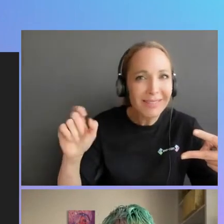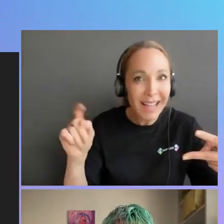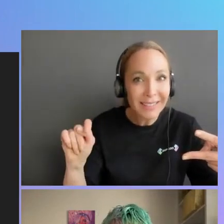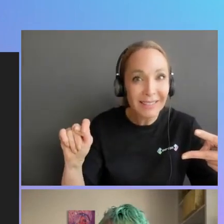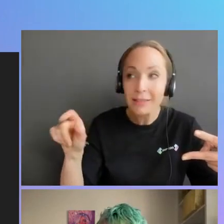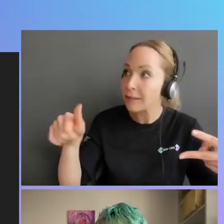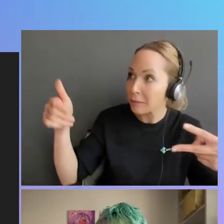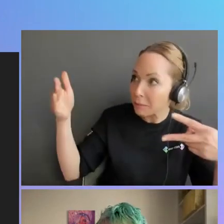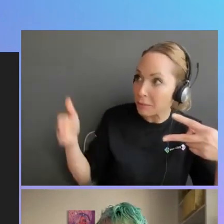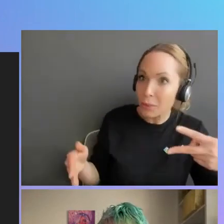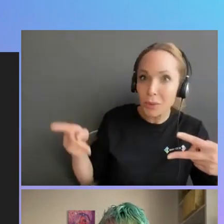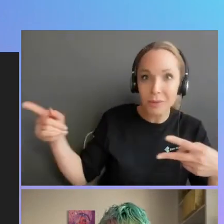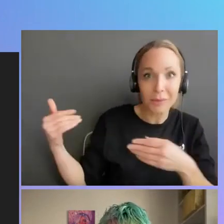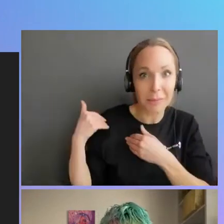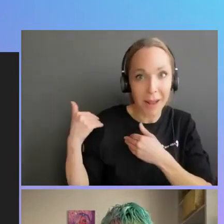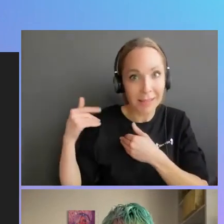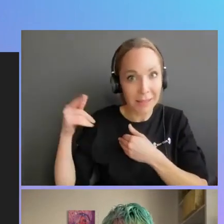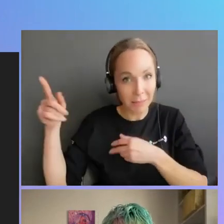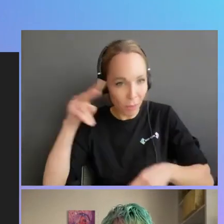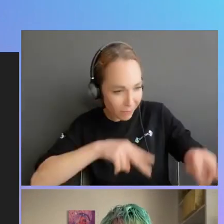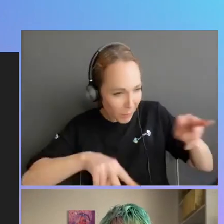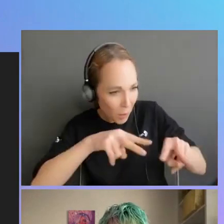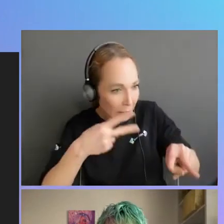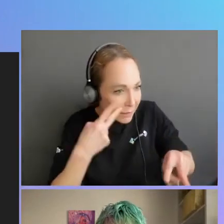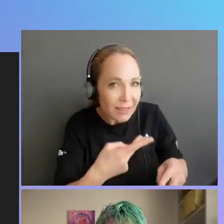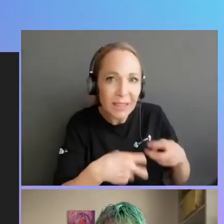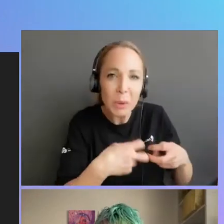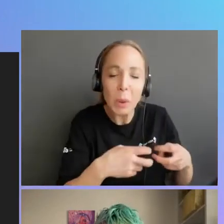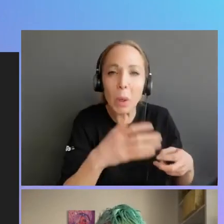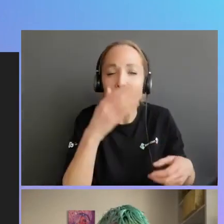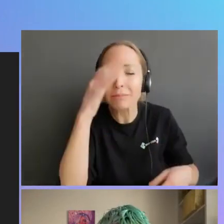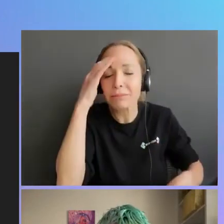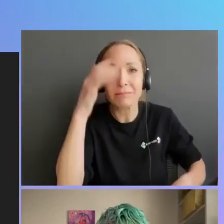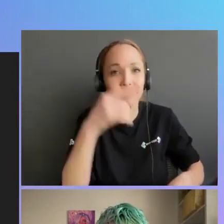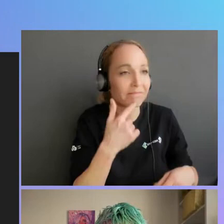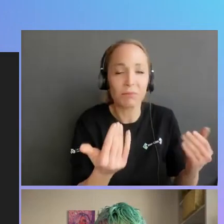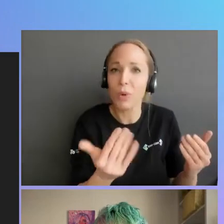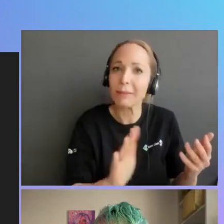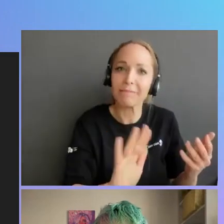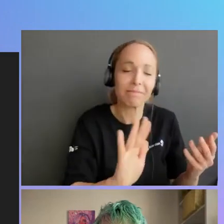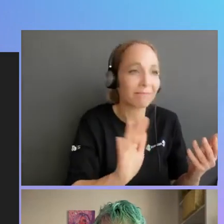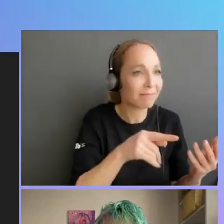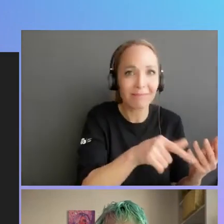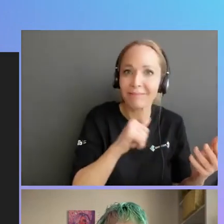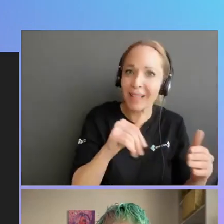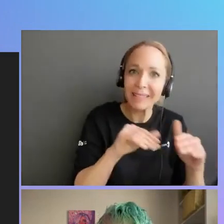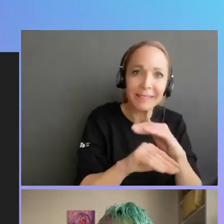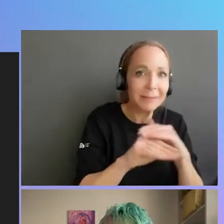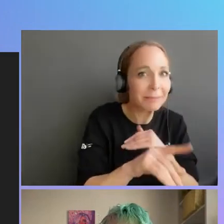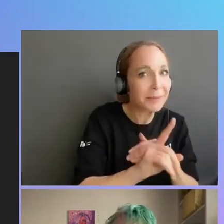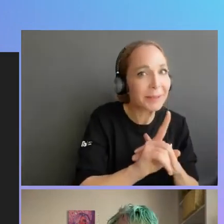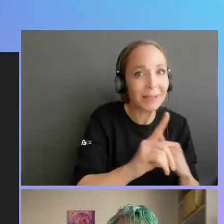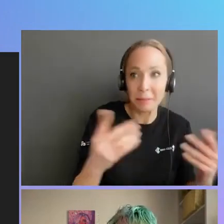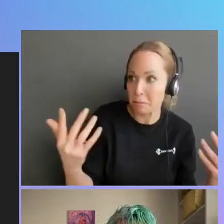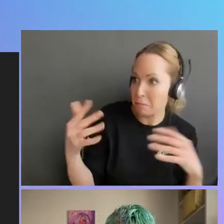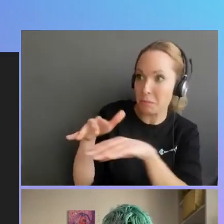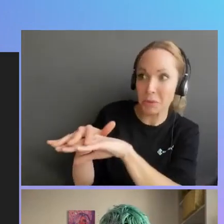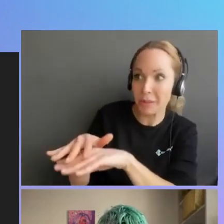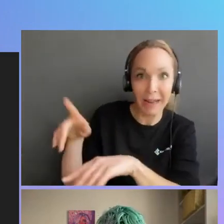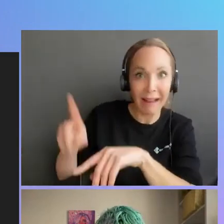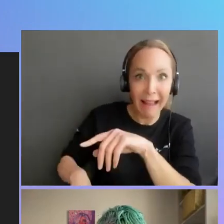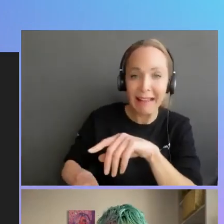could see these issues, or I might go in and see these issues and be like, oh, wait, actually, that's not accessible code. We can't merge that. Let me go back and fix